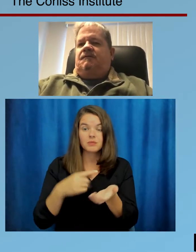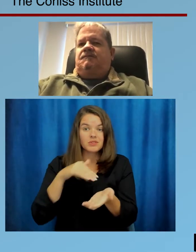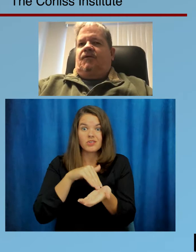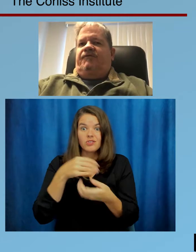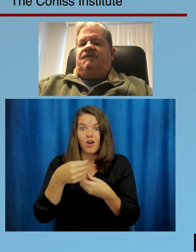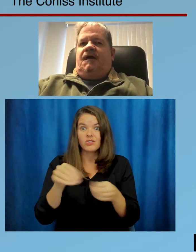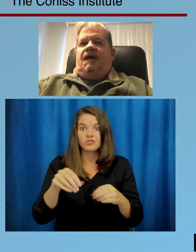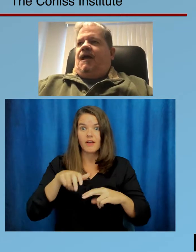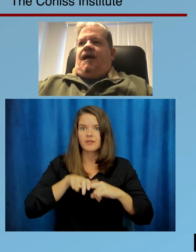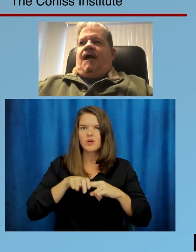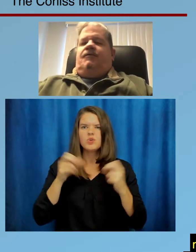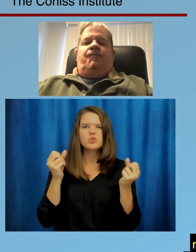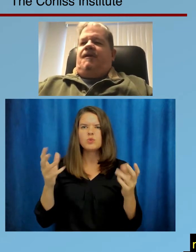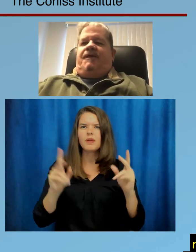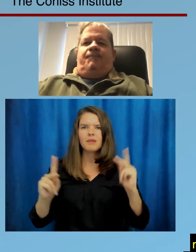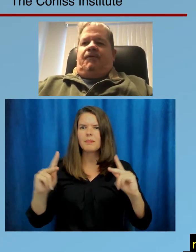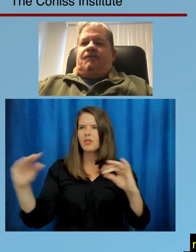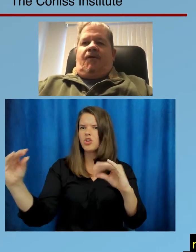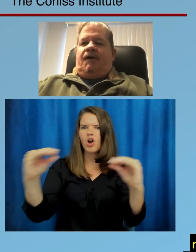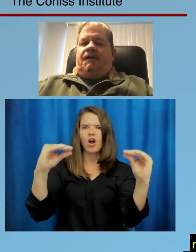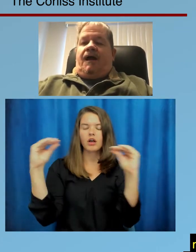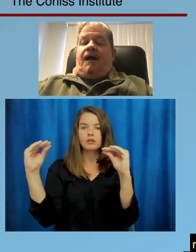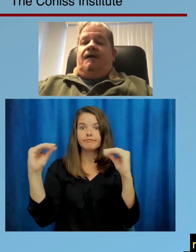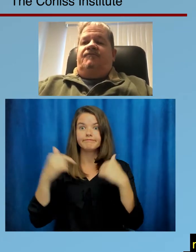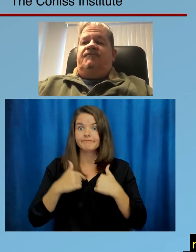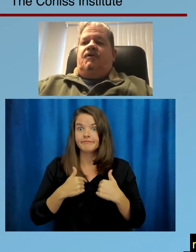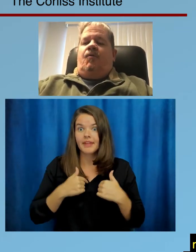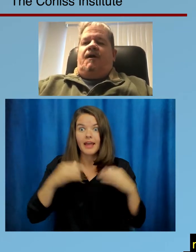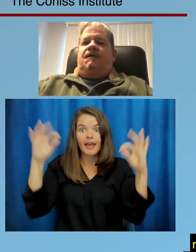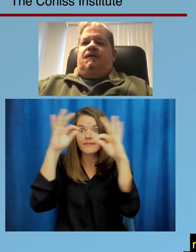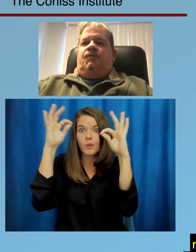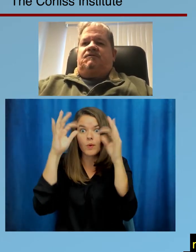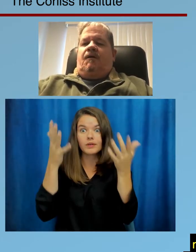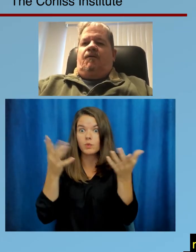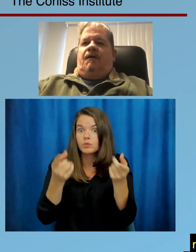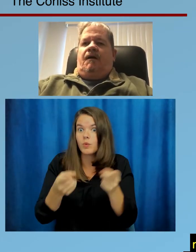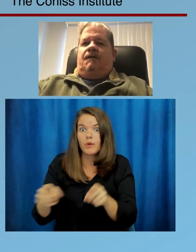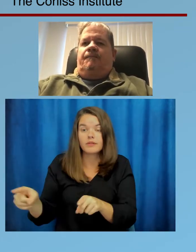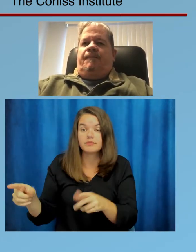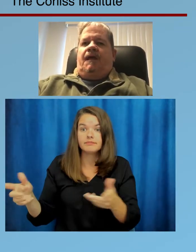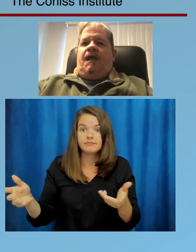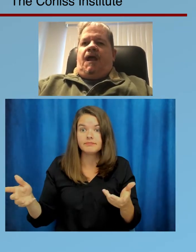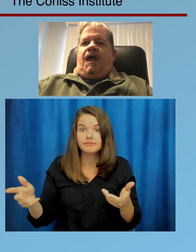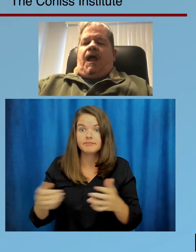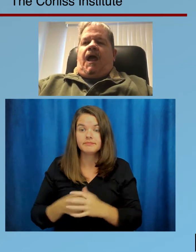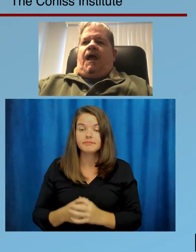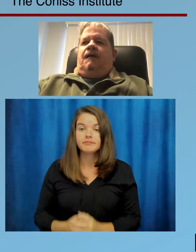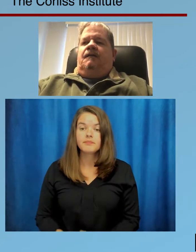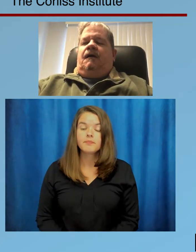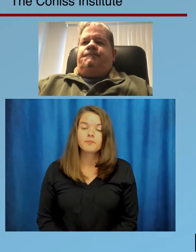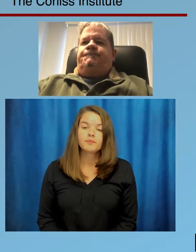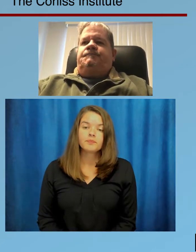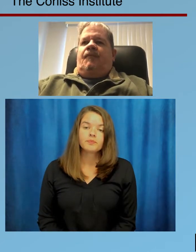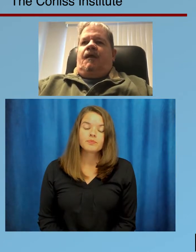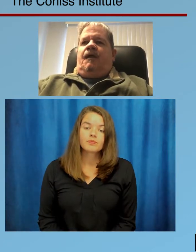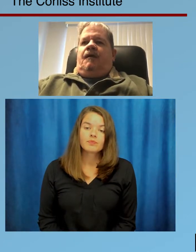in a doctor's office and too many people are talking and I have no idea what's going on.